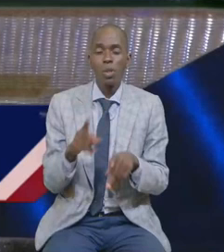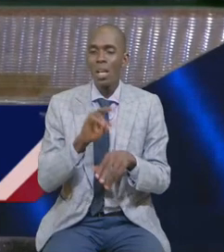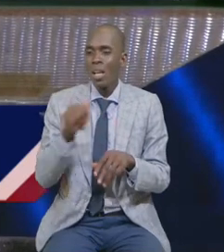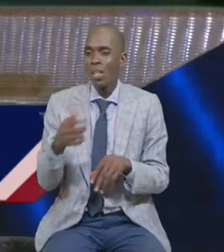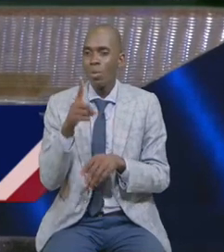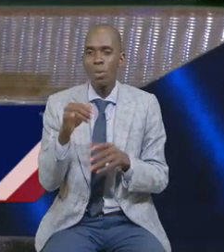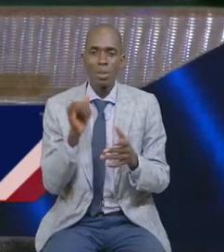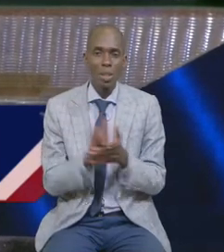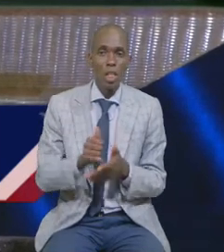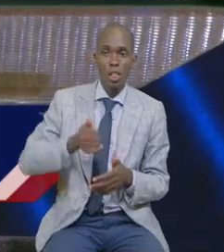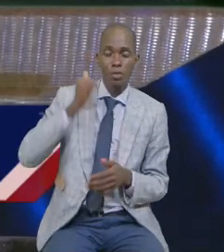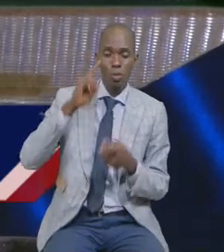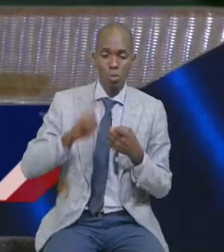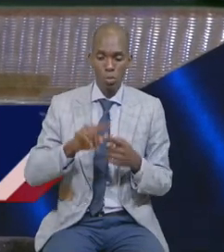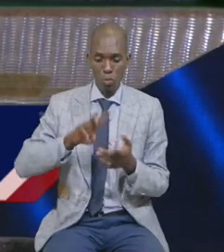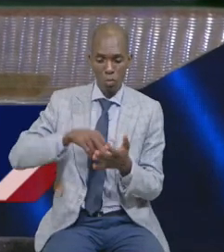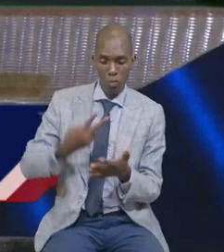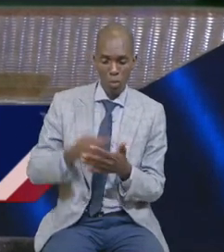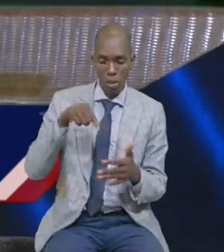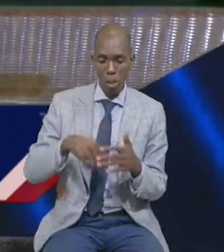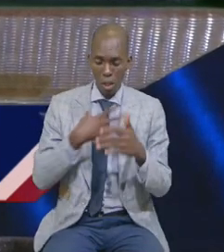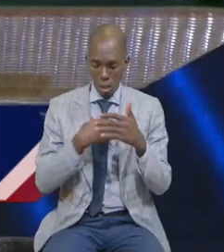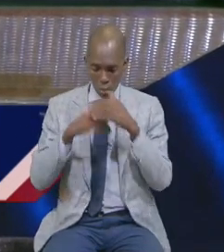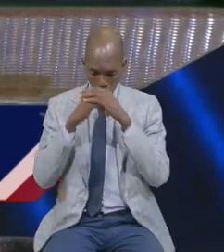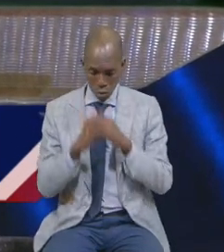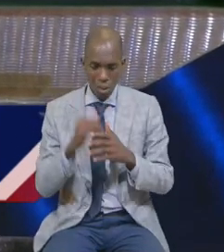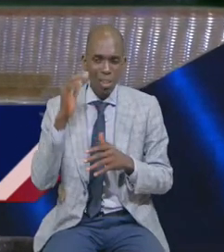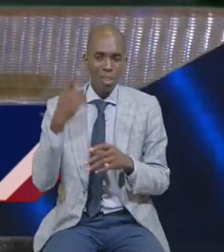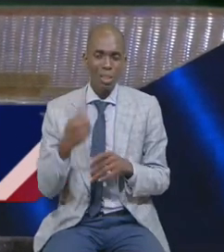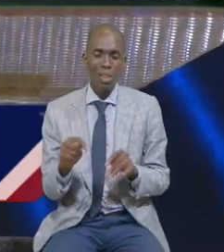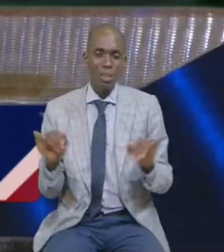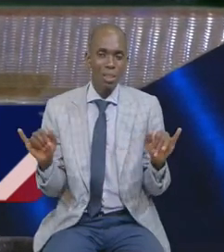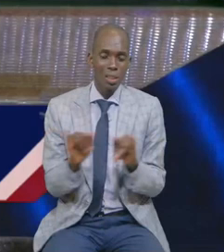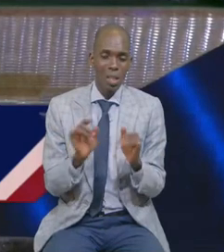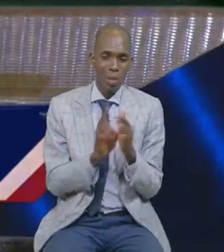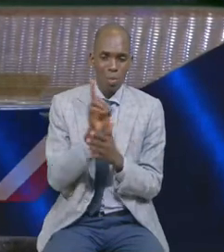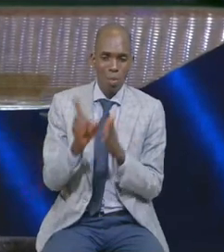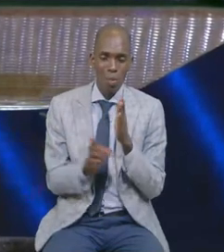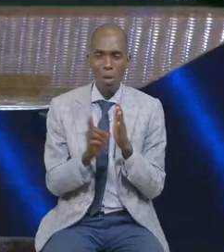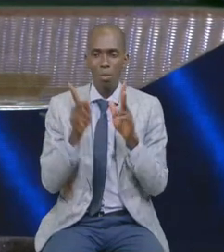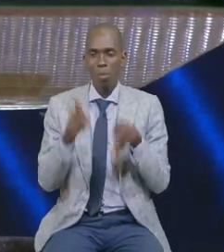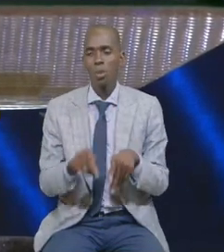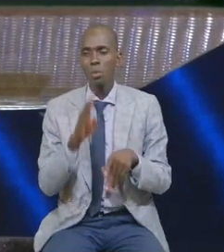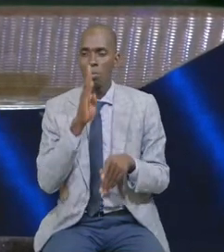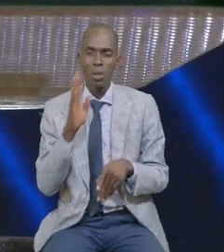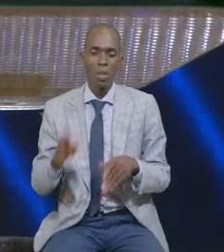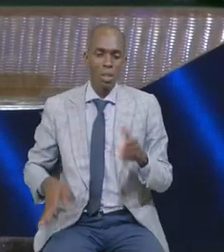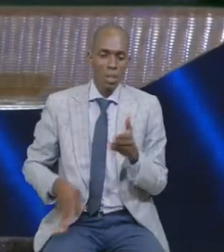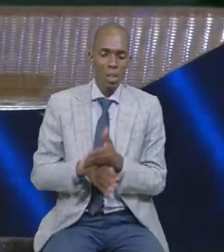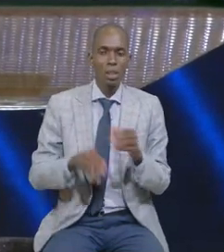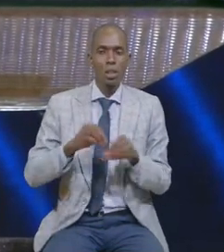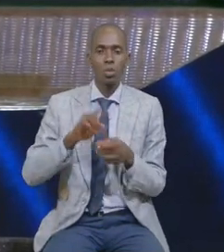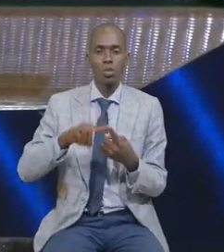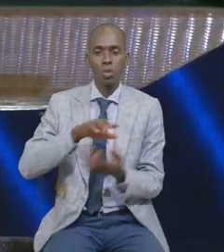not down and worshipeth, shall the same hour be cast into the midst of a